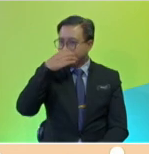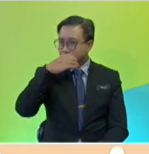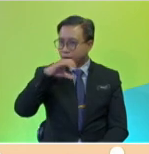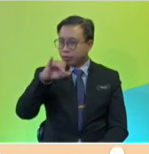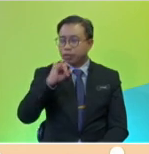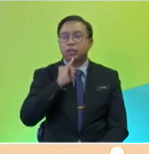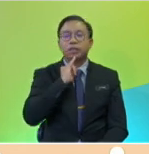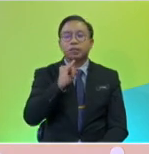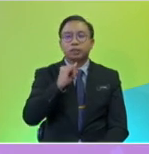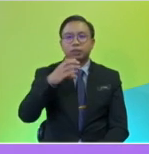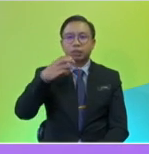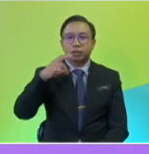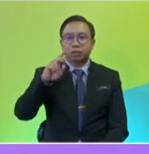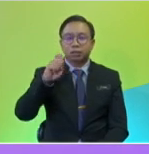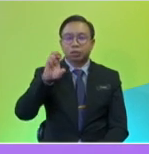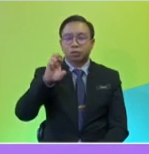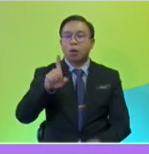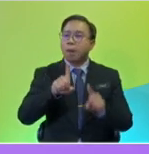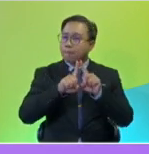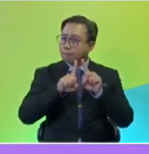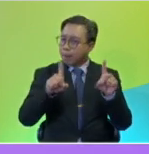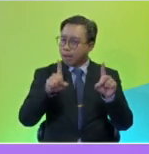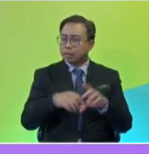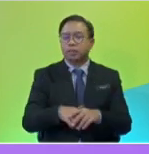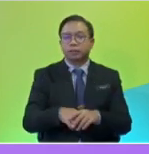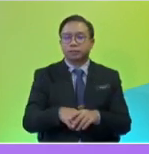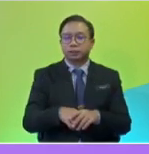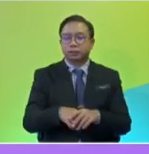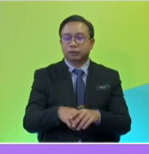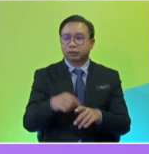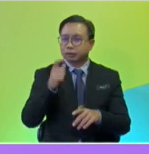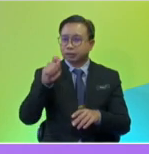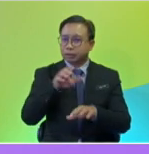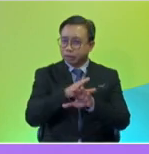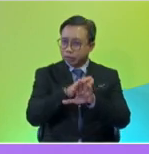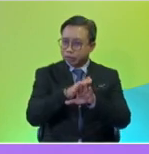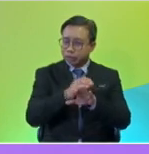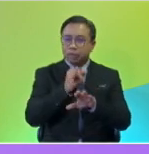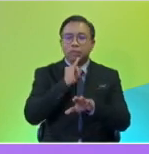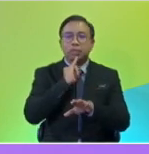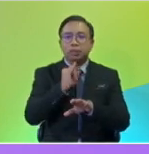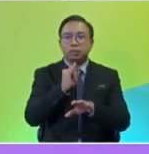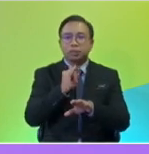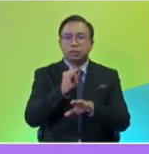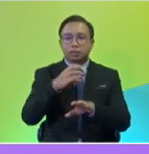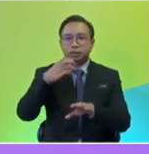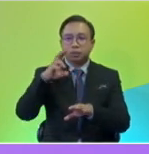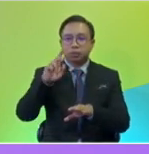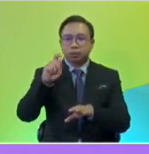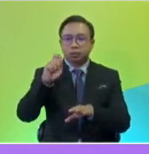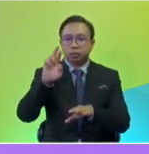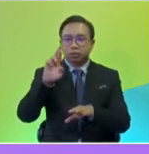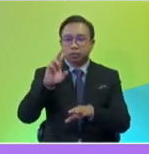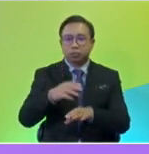is cute, but the turtle is cuter. All right.